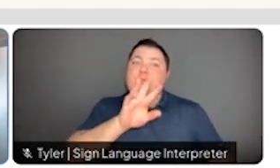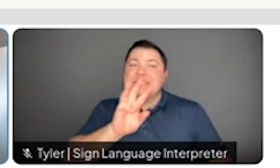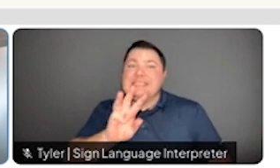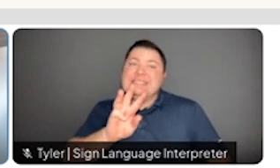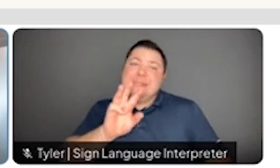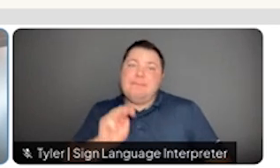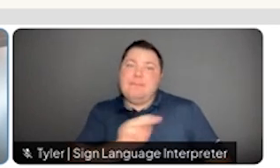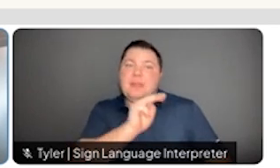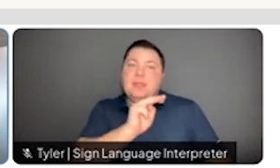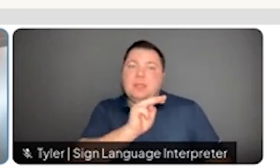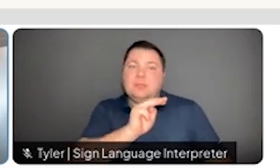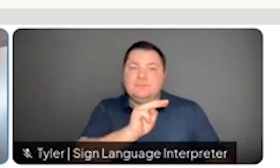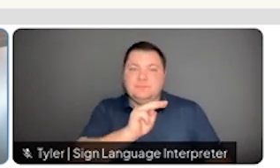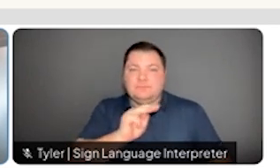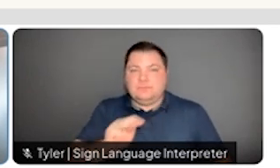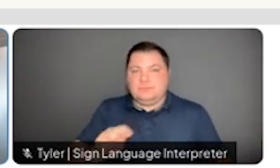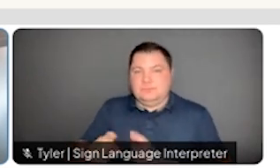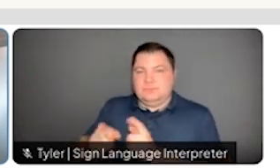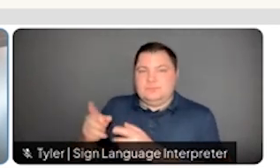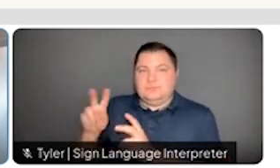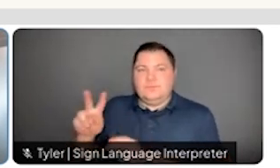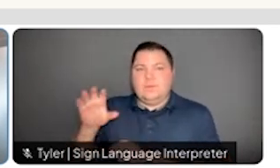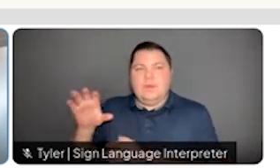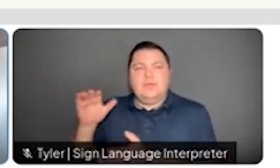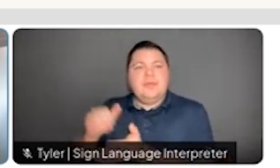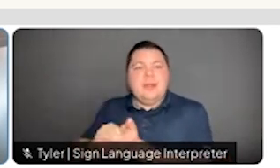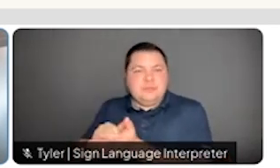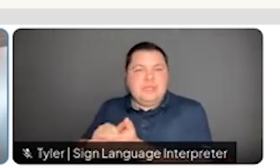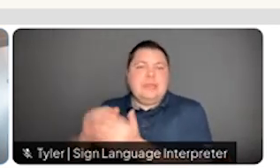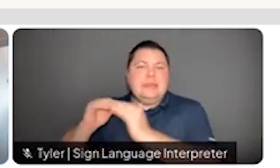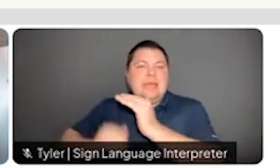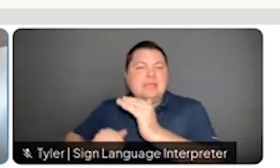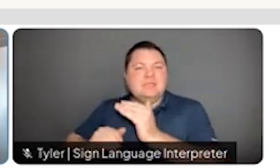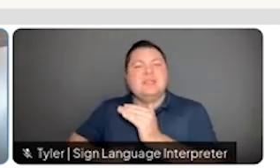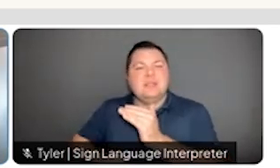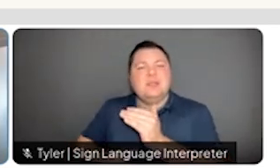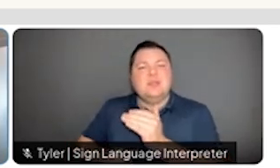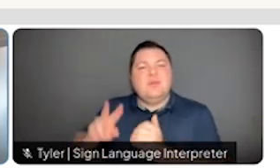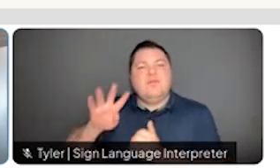unreturned invested capital, which is $200,000 less at 4.42